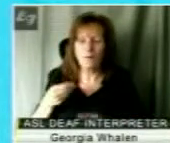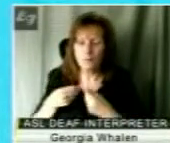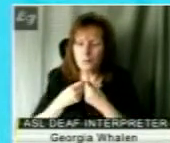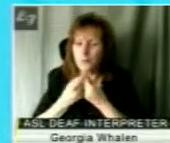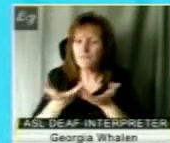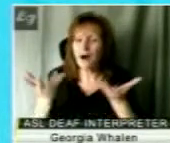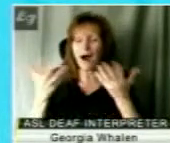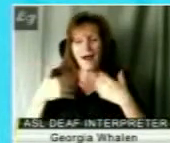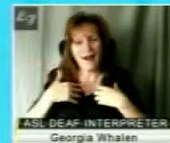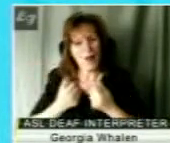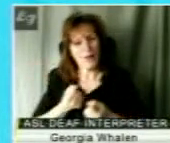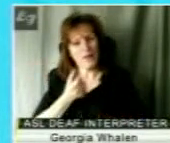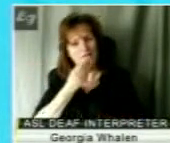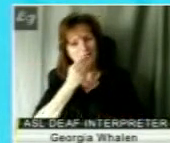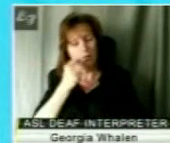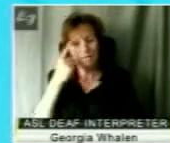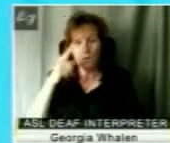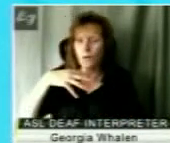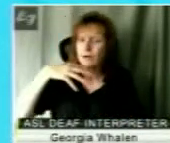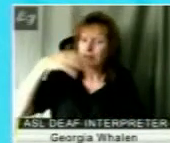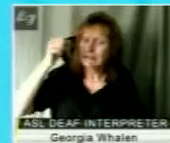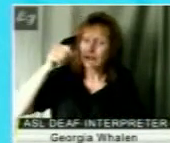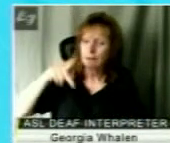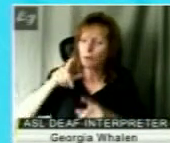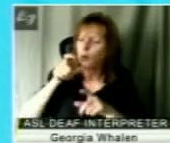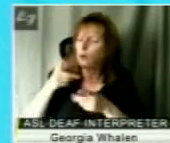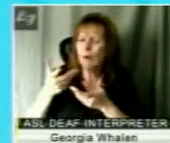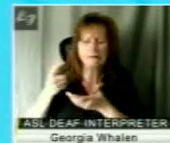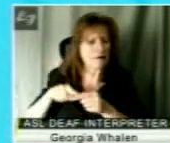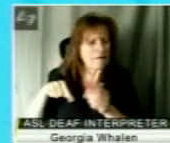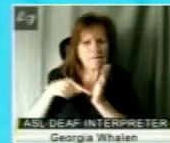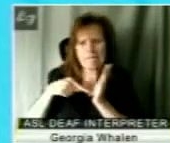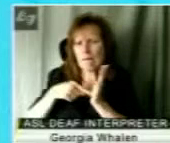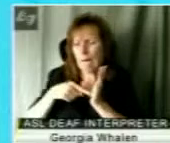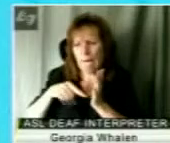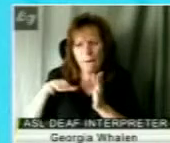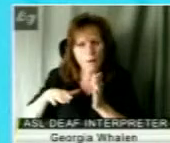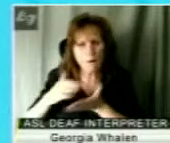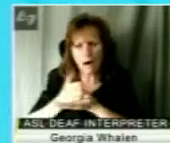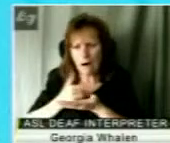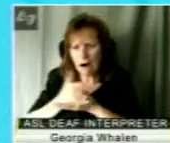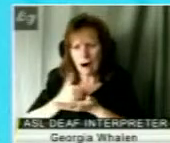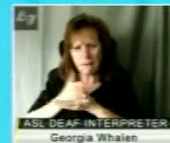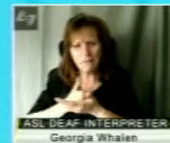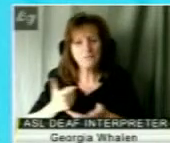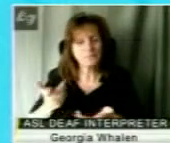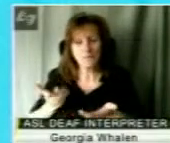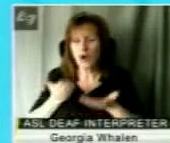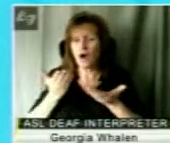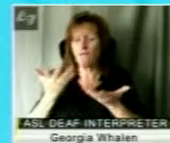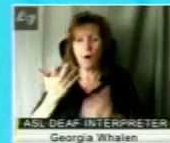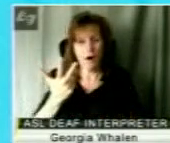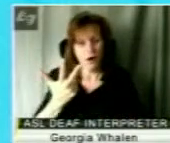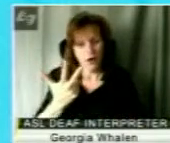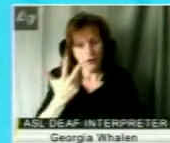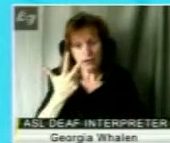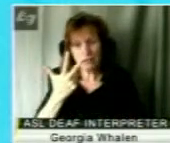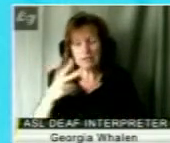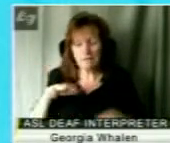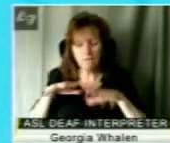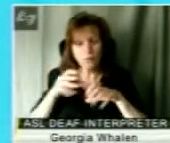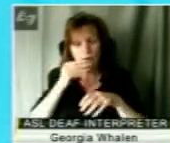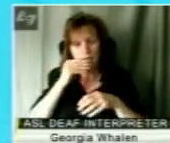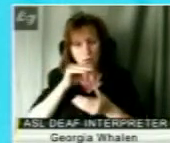seniors, especially during this pandemic. That's why the Ancaster Community Service is offering 3 free frozen meals per month